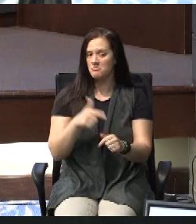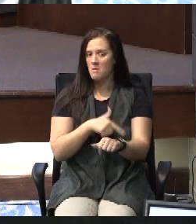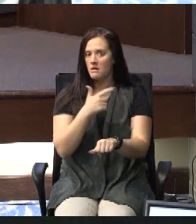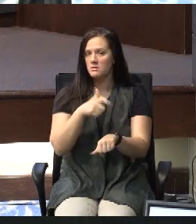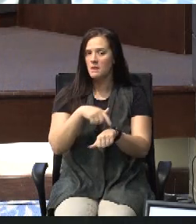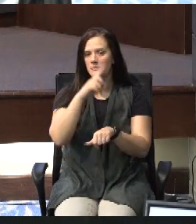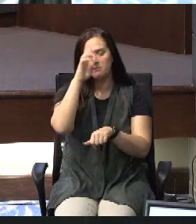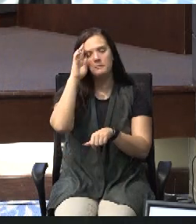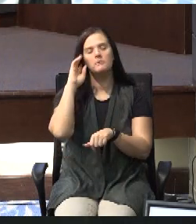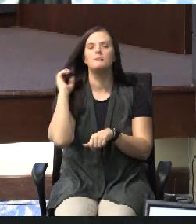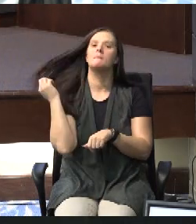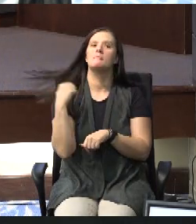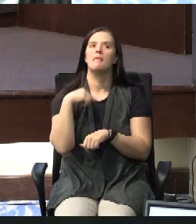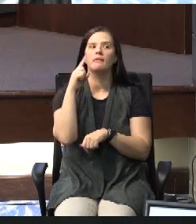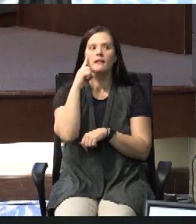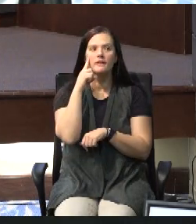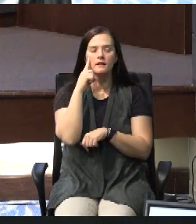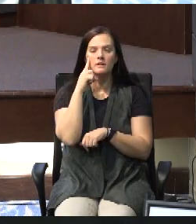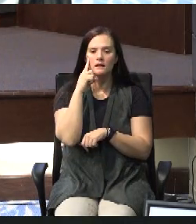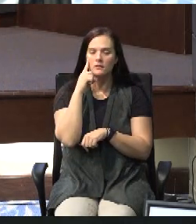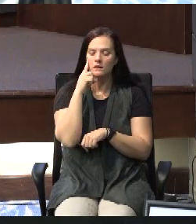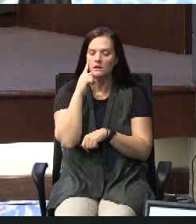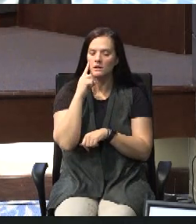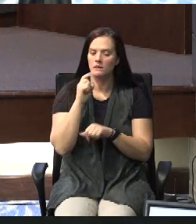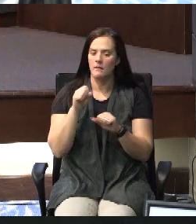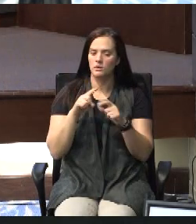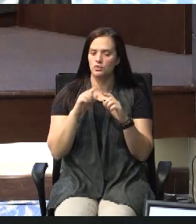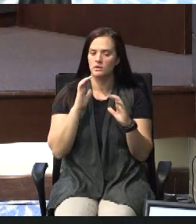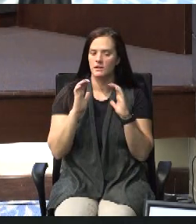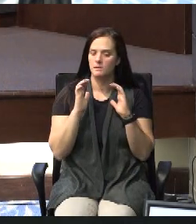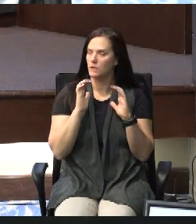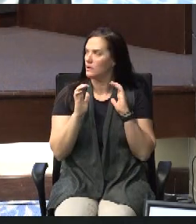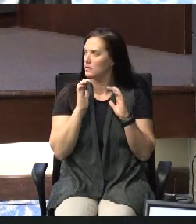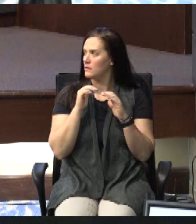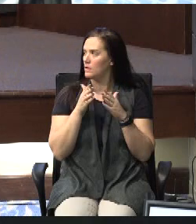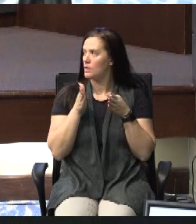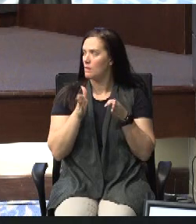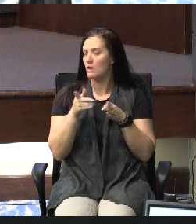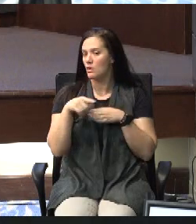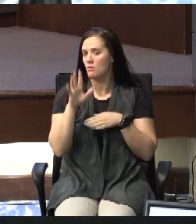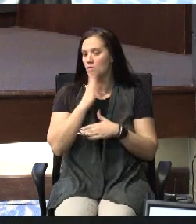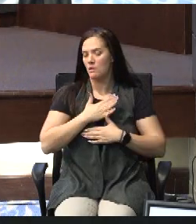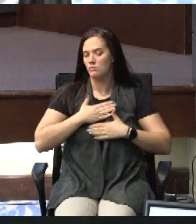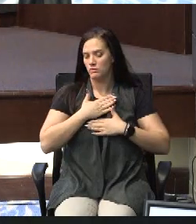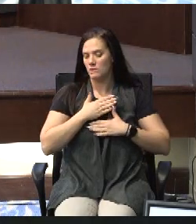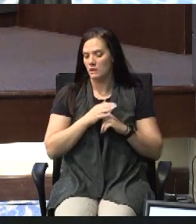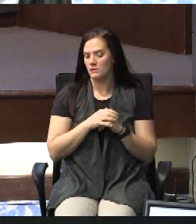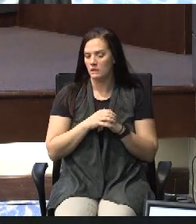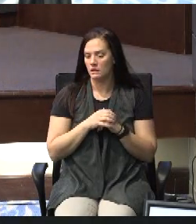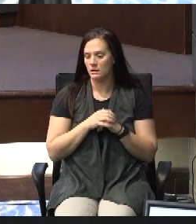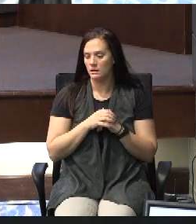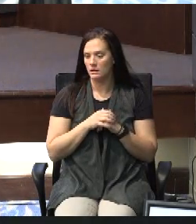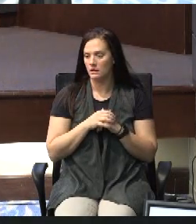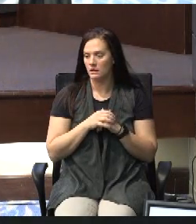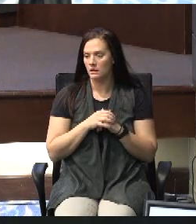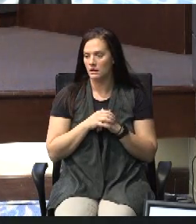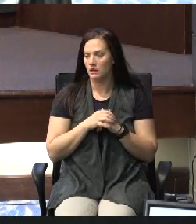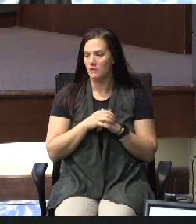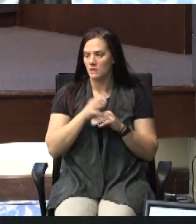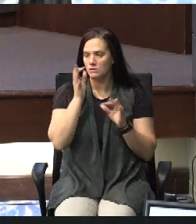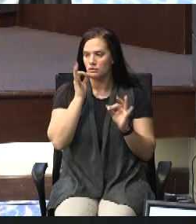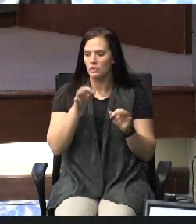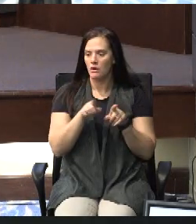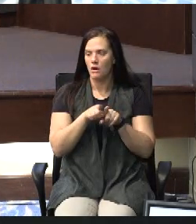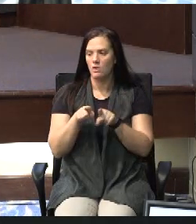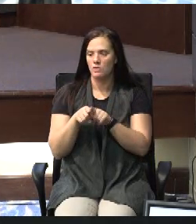and is, I think, going to be able to communicate in a way that you'll appreciate. And certainly